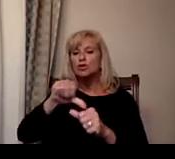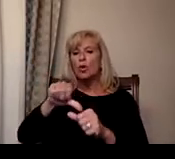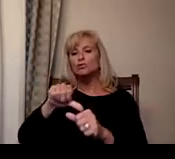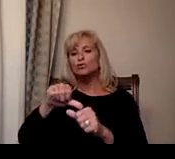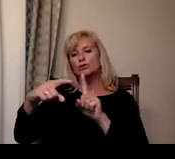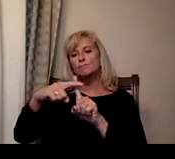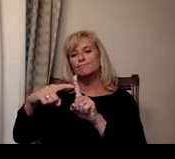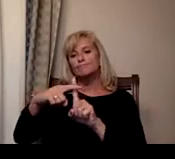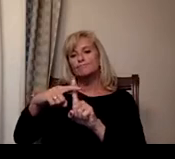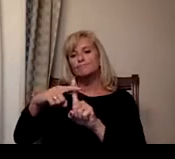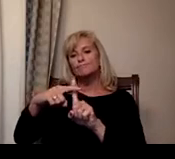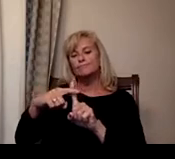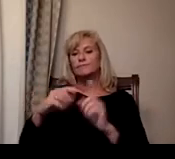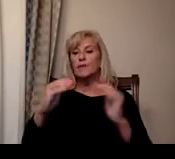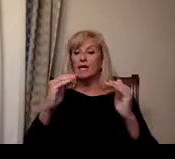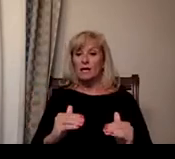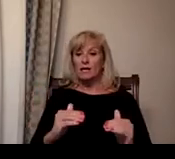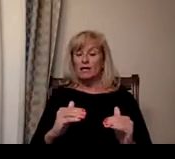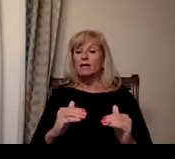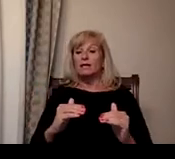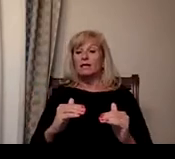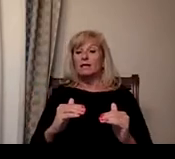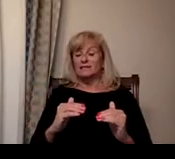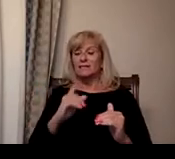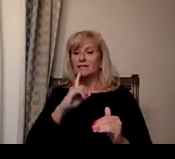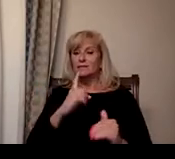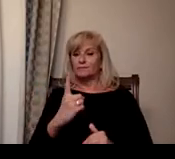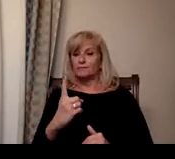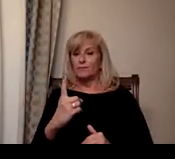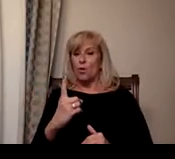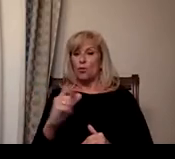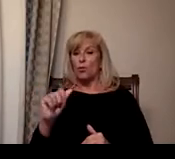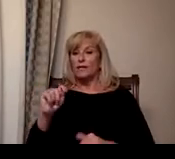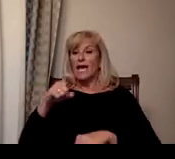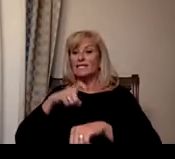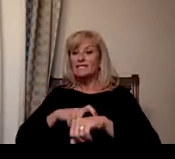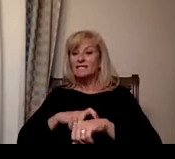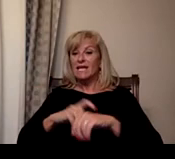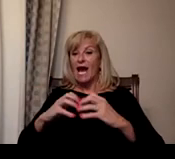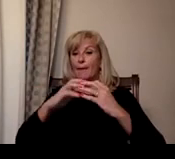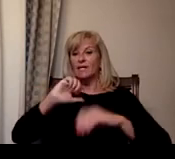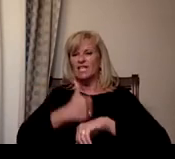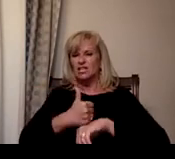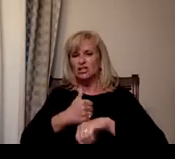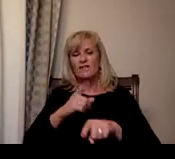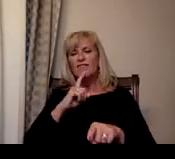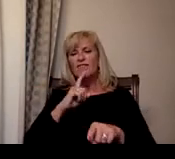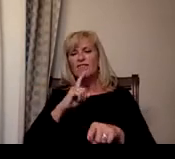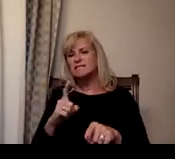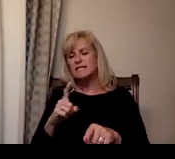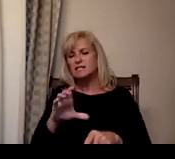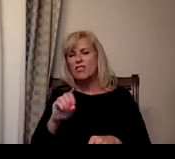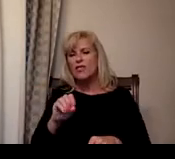or form, which leads me to our One at a Time initiative, which to me is at the core of everything this company is about and why